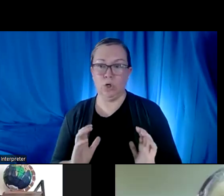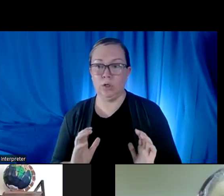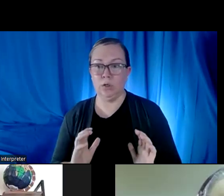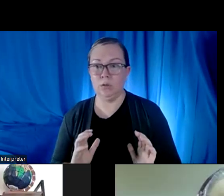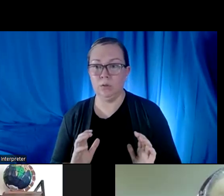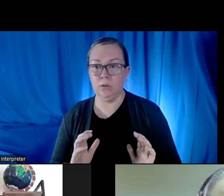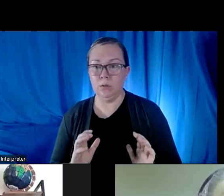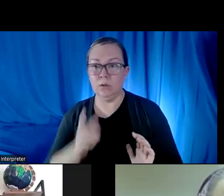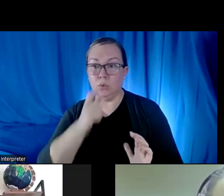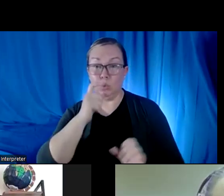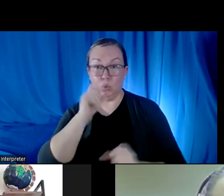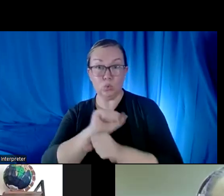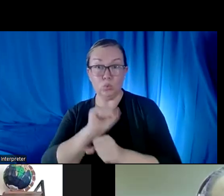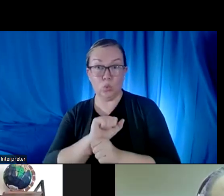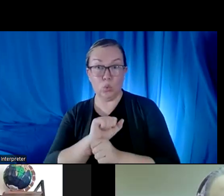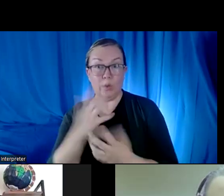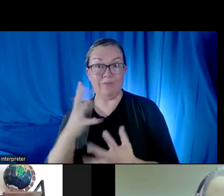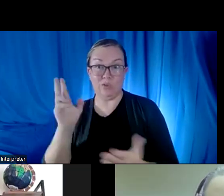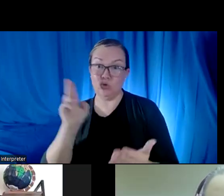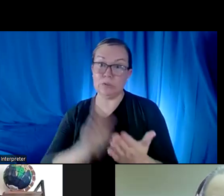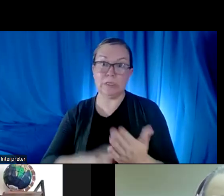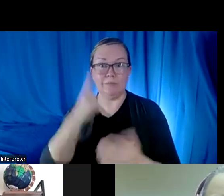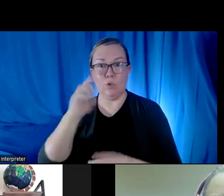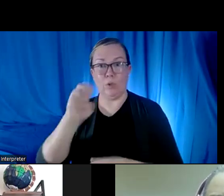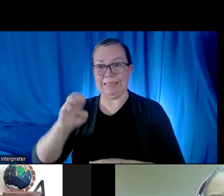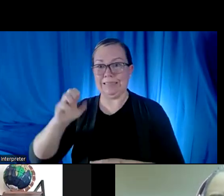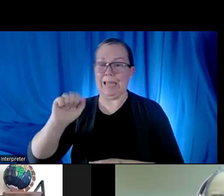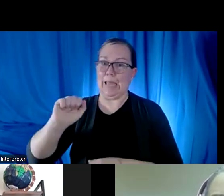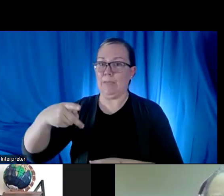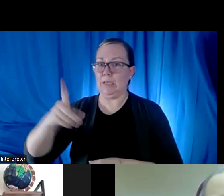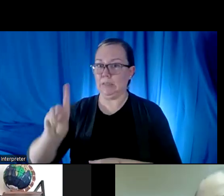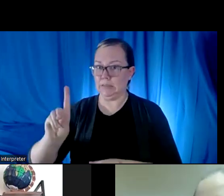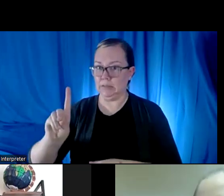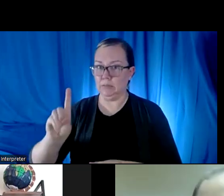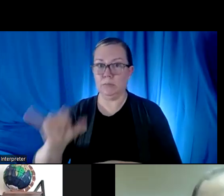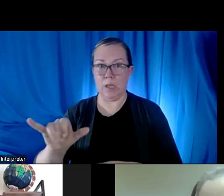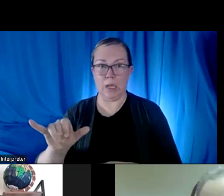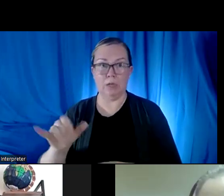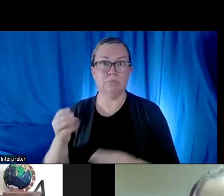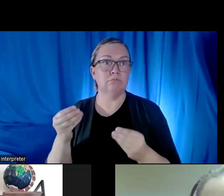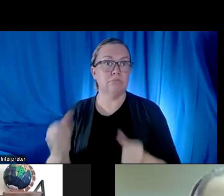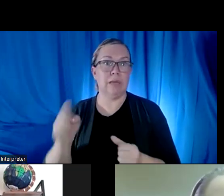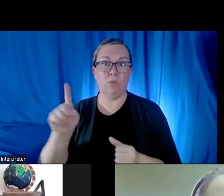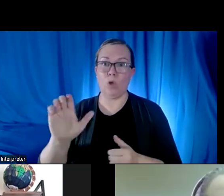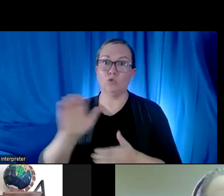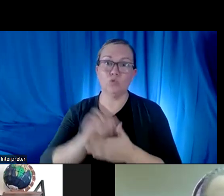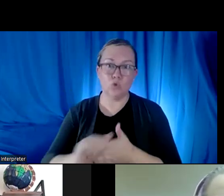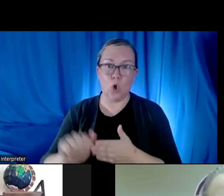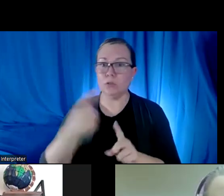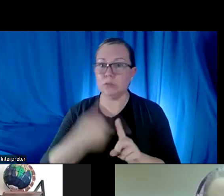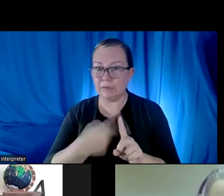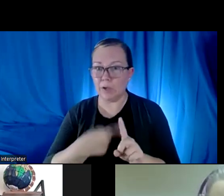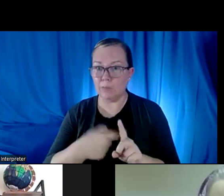was employed and signed up for EPD, was paying $100 a month